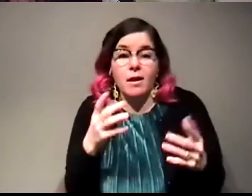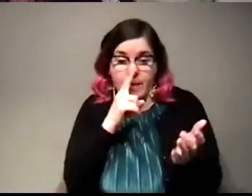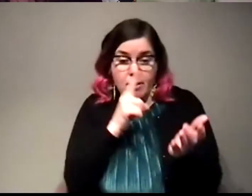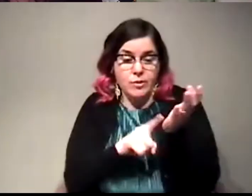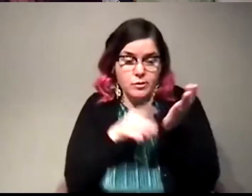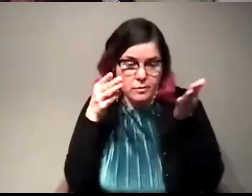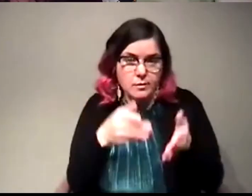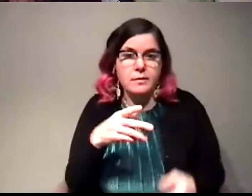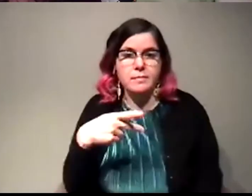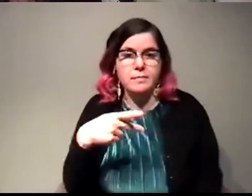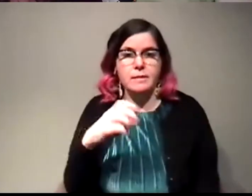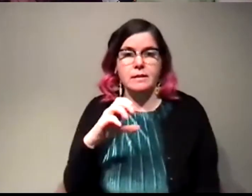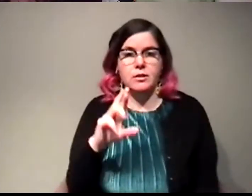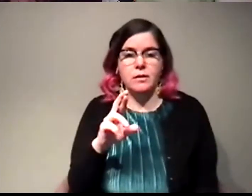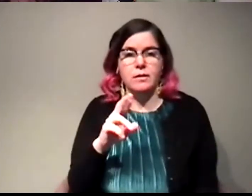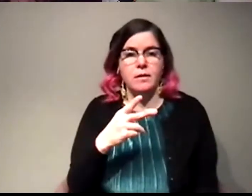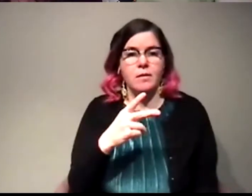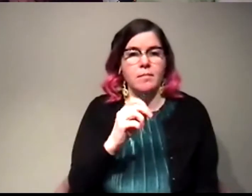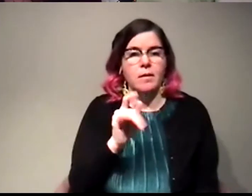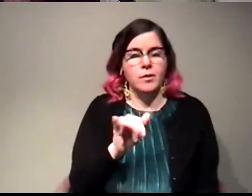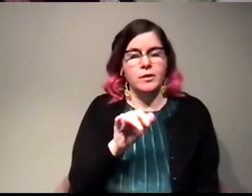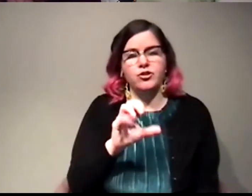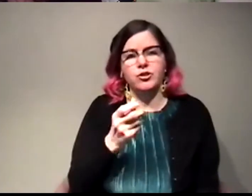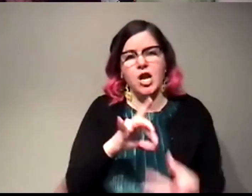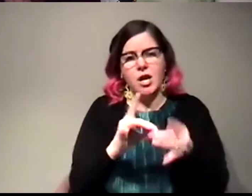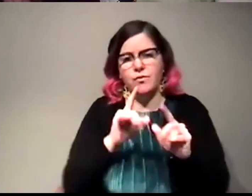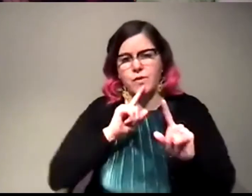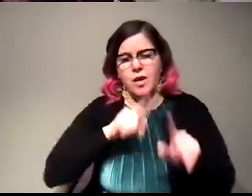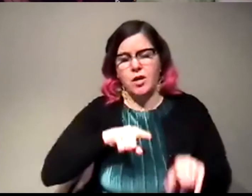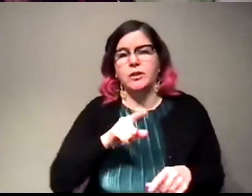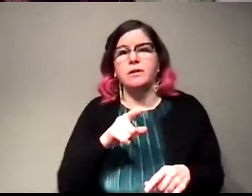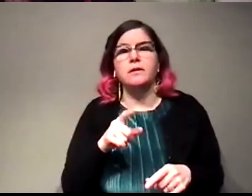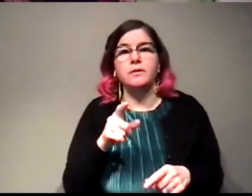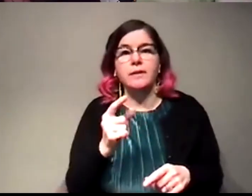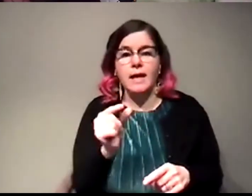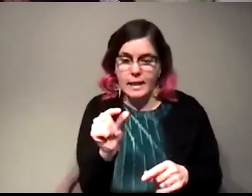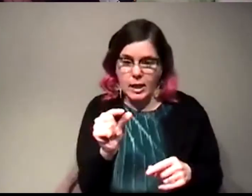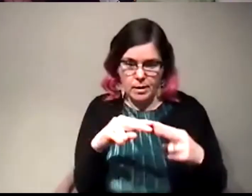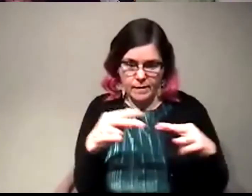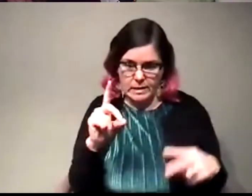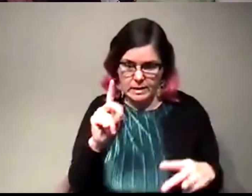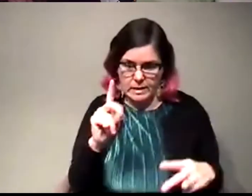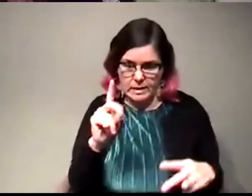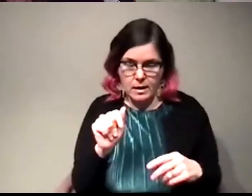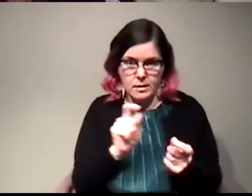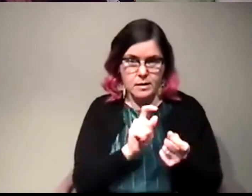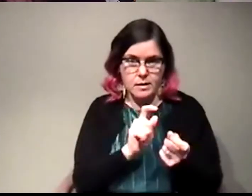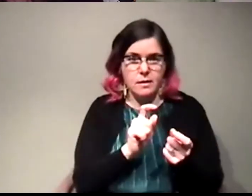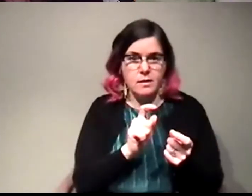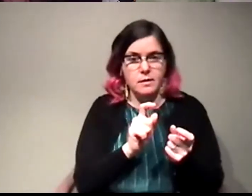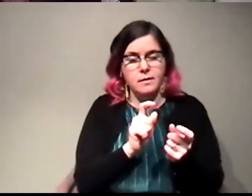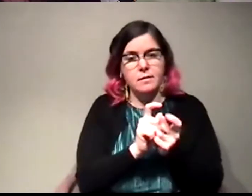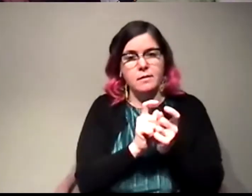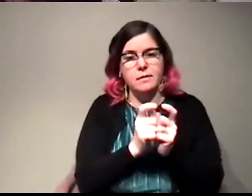called PCR or polymerase chain reaction, which is basically when you take a little bit of DNA and you turn it through a series of